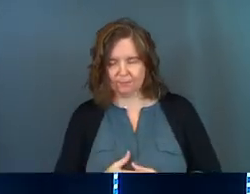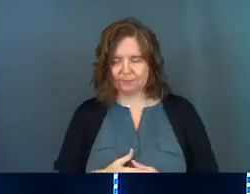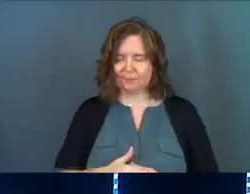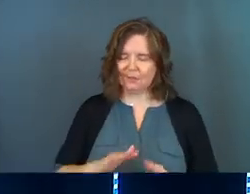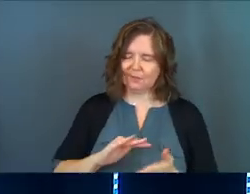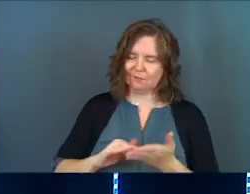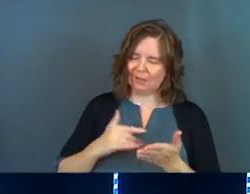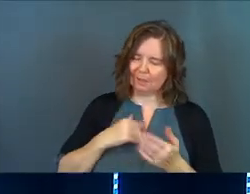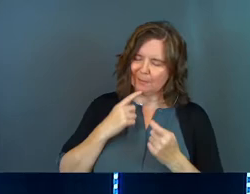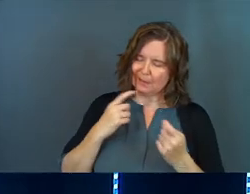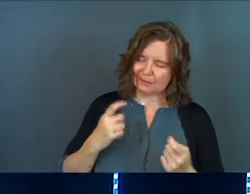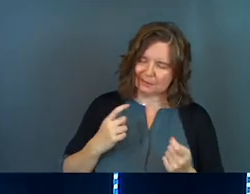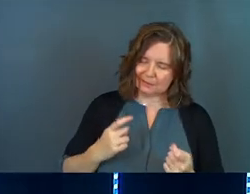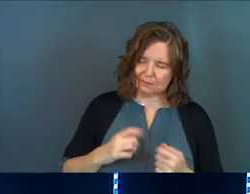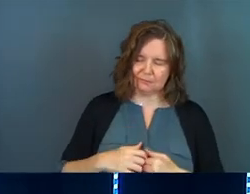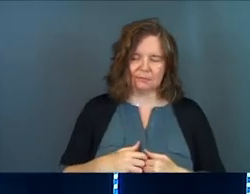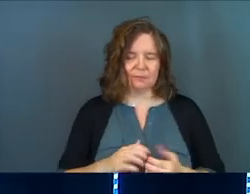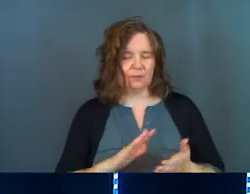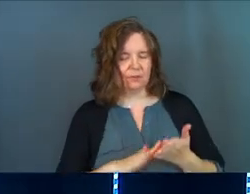Forgive my sins.